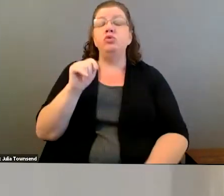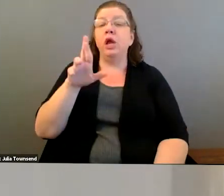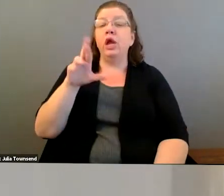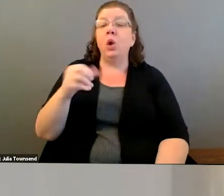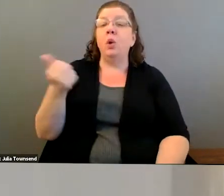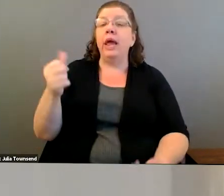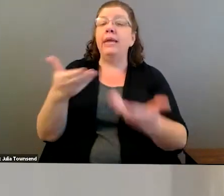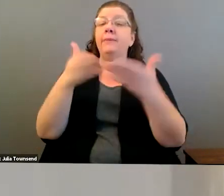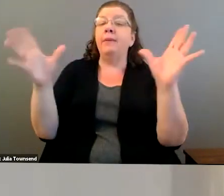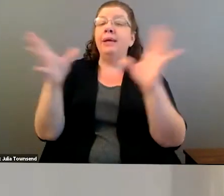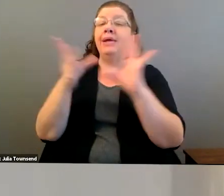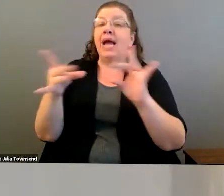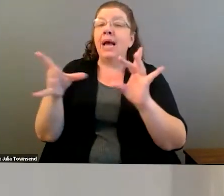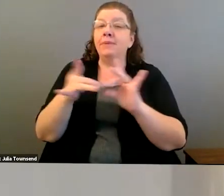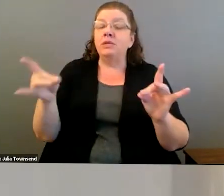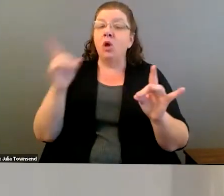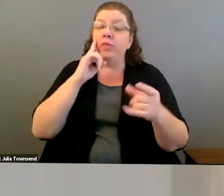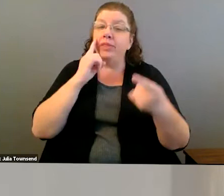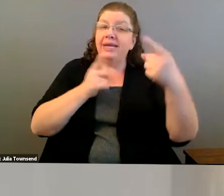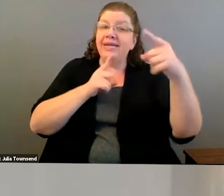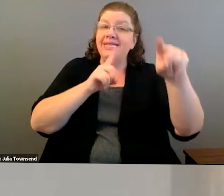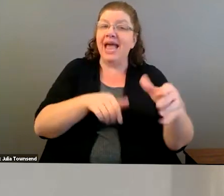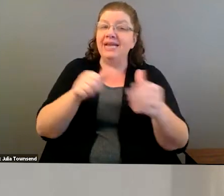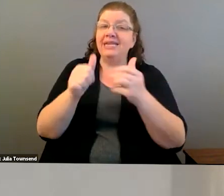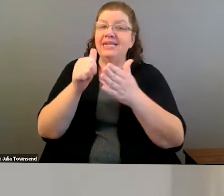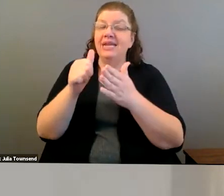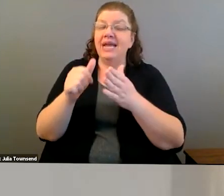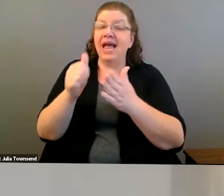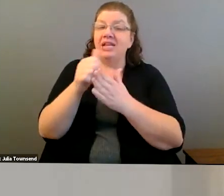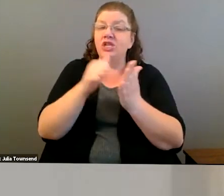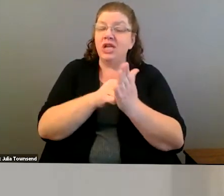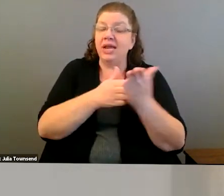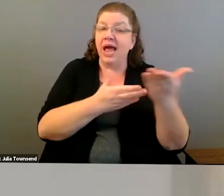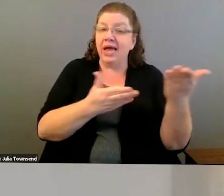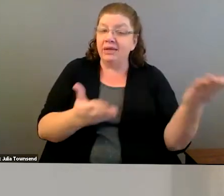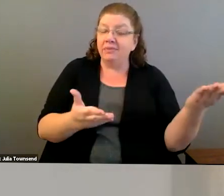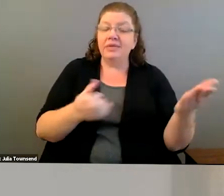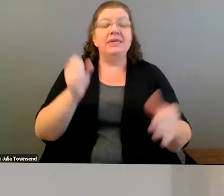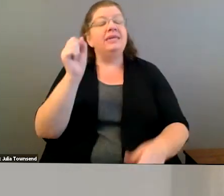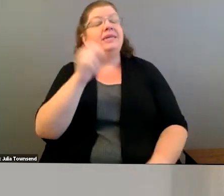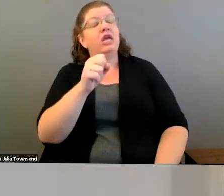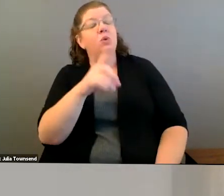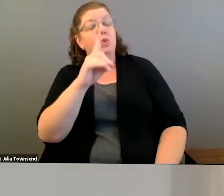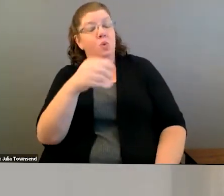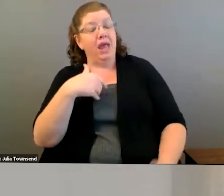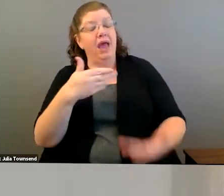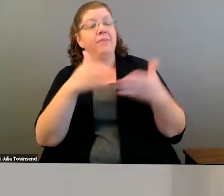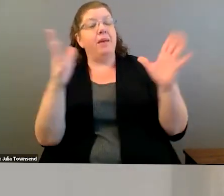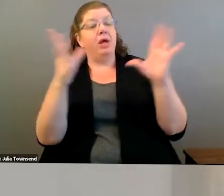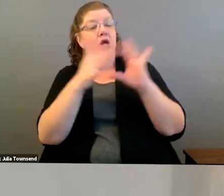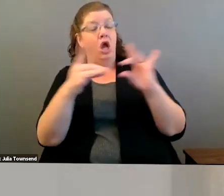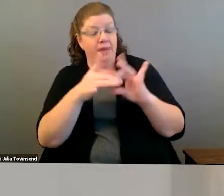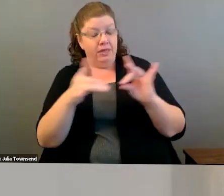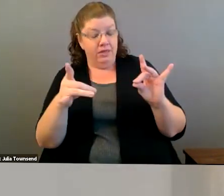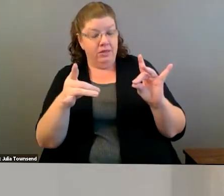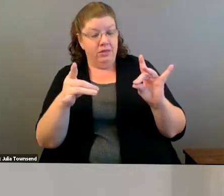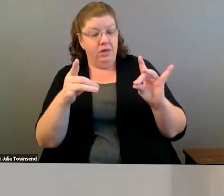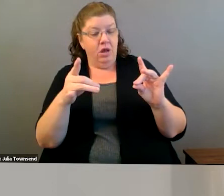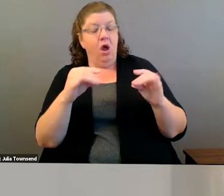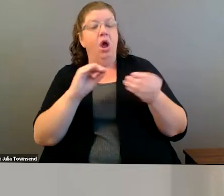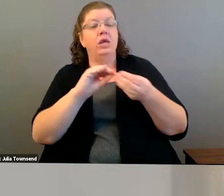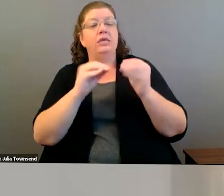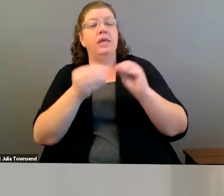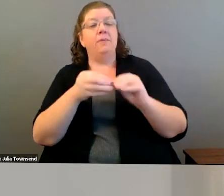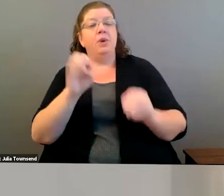public comments on the consent agenda items? Thank you, President Ford. We do have public comment on consent